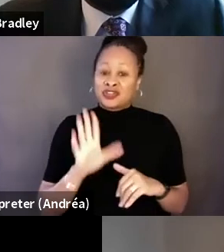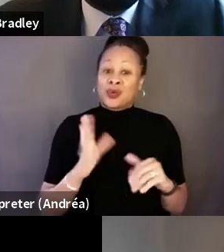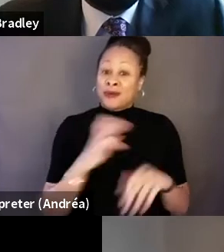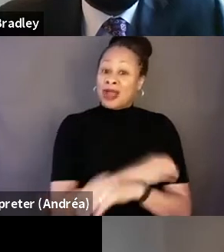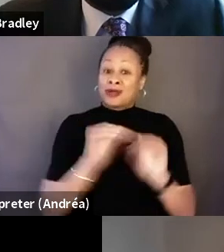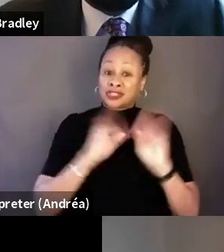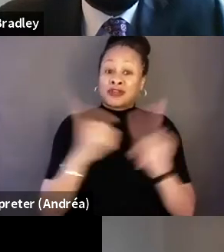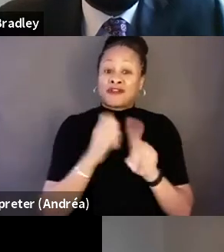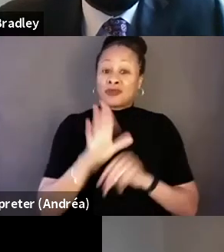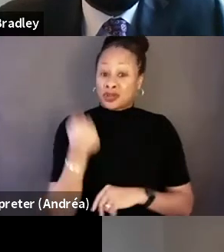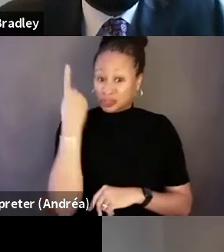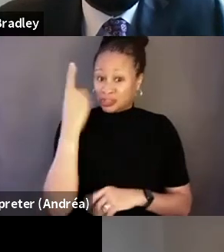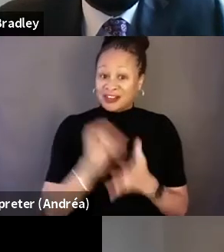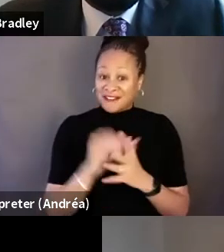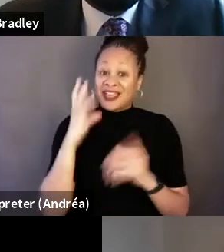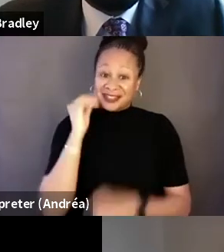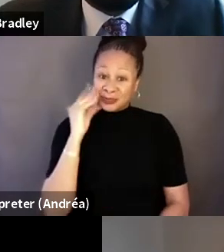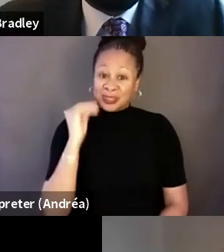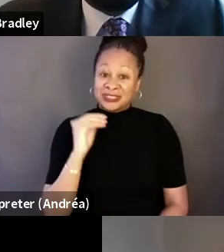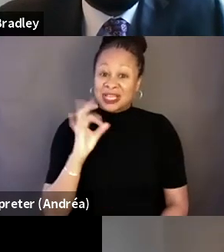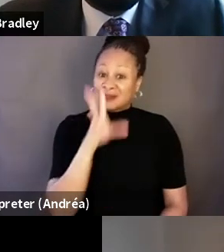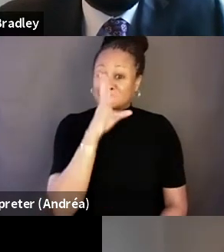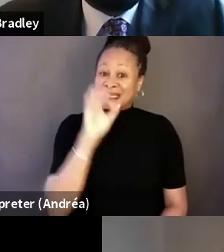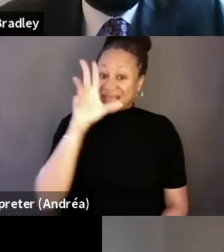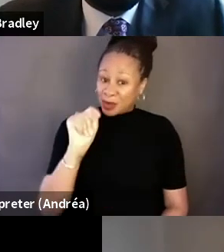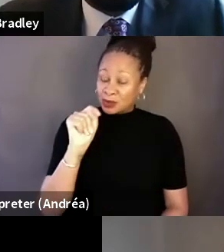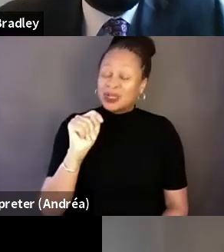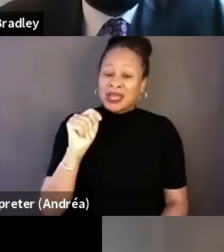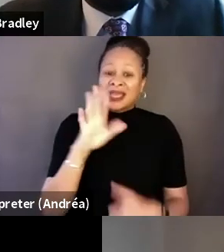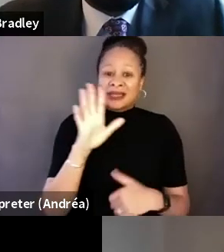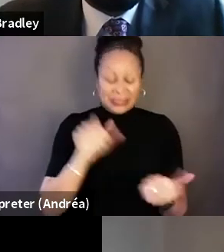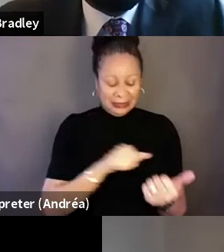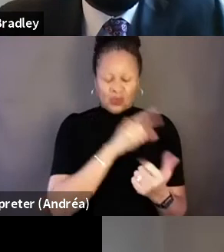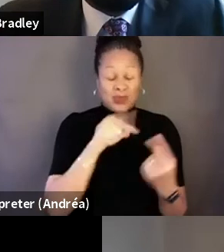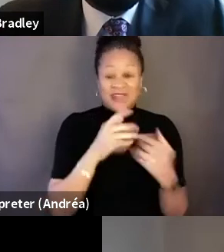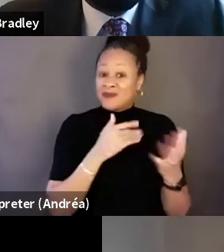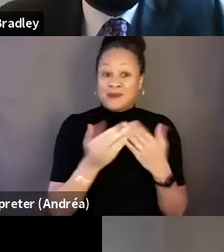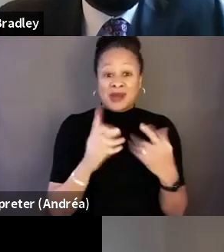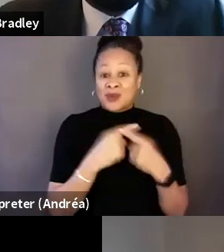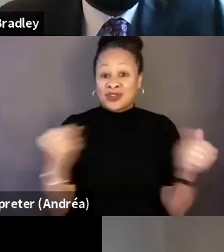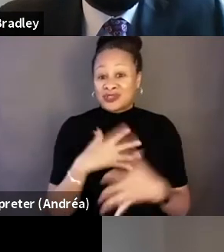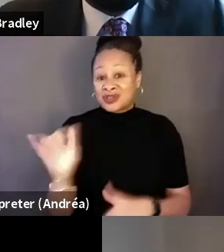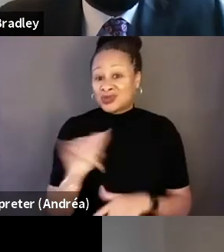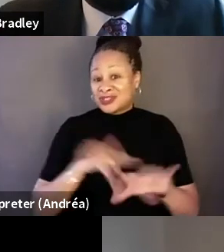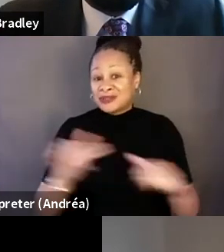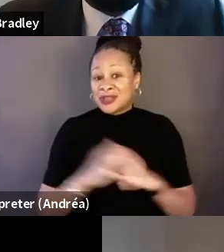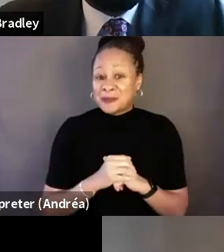your understanding of that experience of speaking out, even in the face of fear. But,